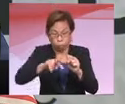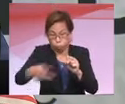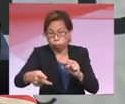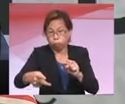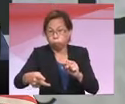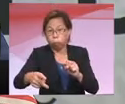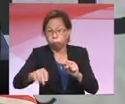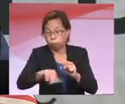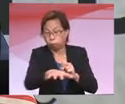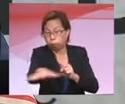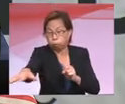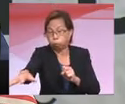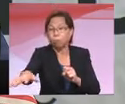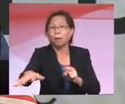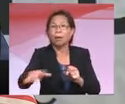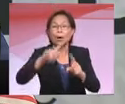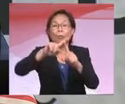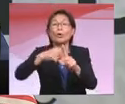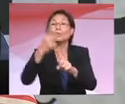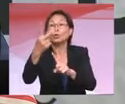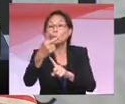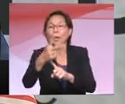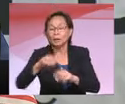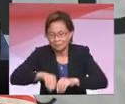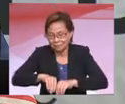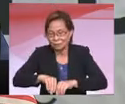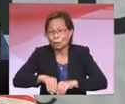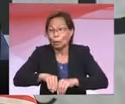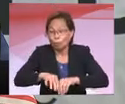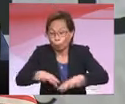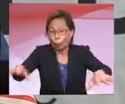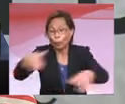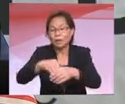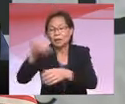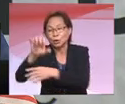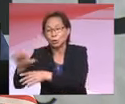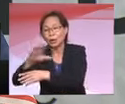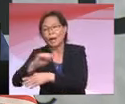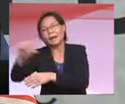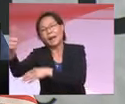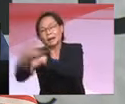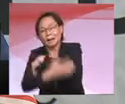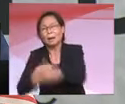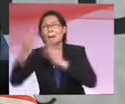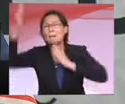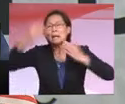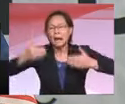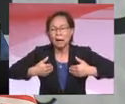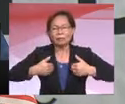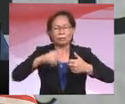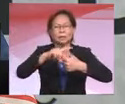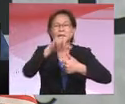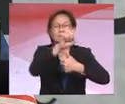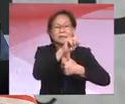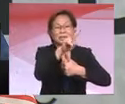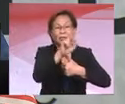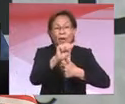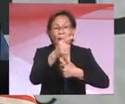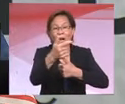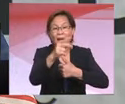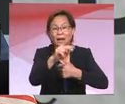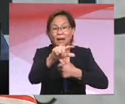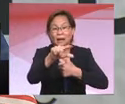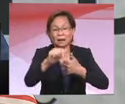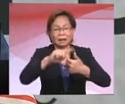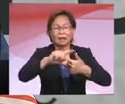and circulating in the Europe as well as other countries. But in Malaysia, we only noted two clusters. There is the Sivaganga cluster and